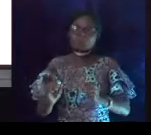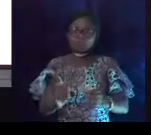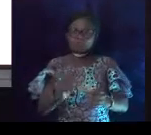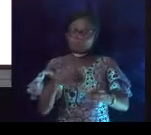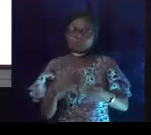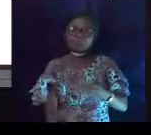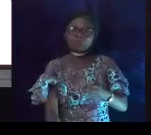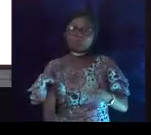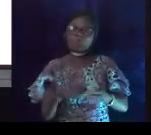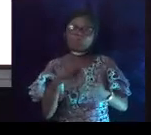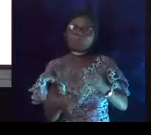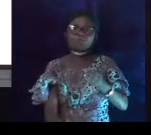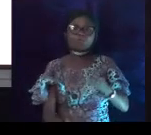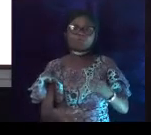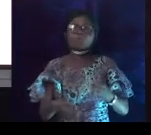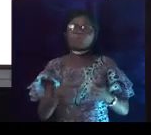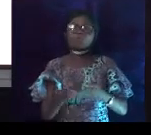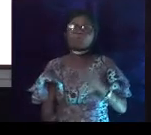does what?